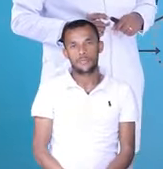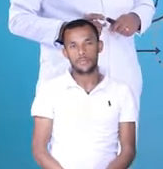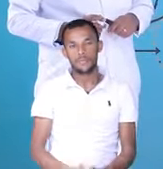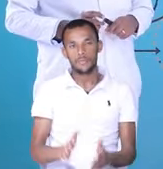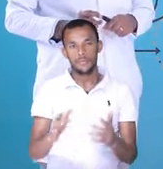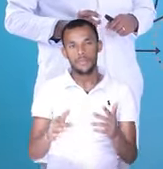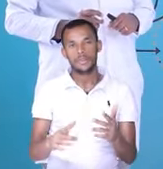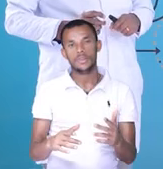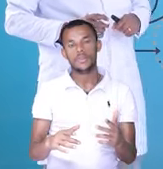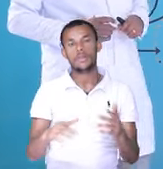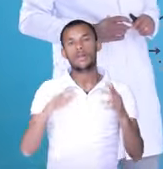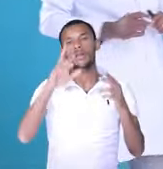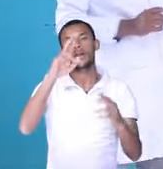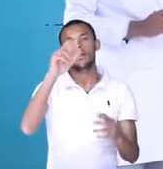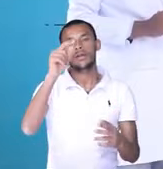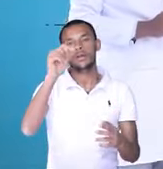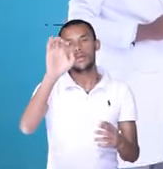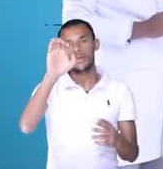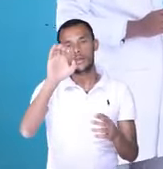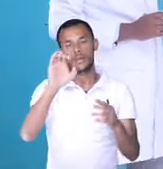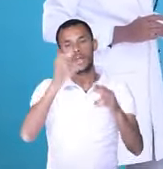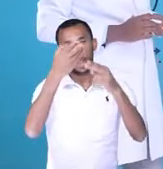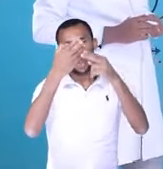Rate equation or rate law.